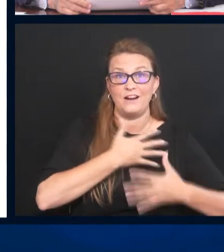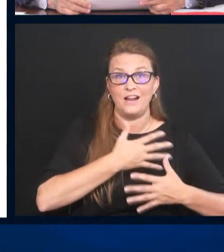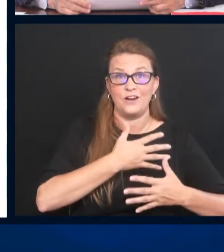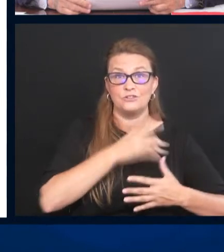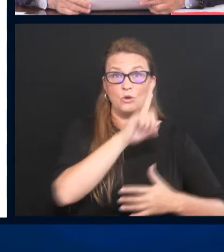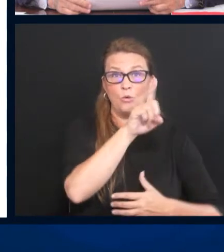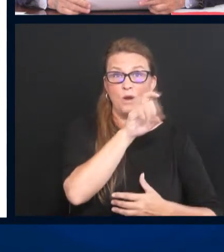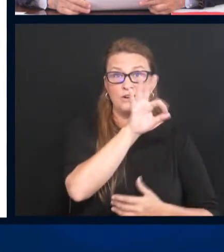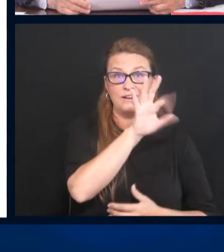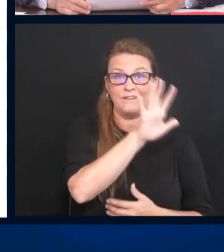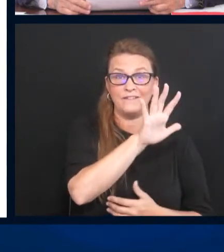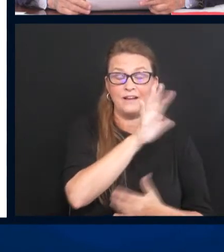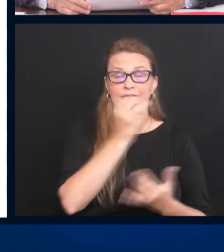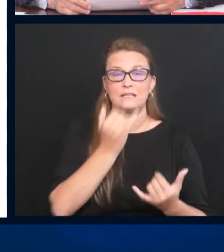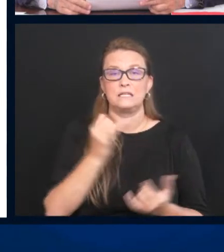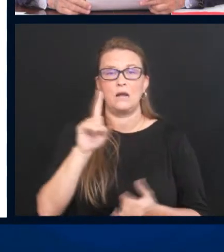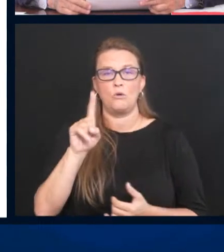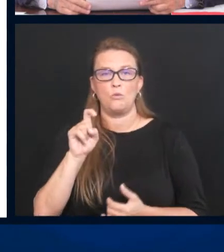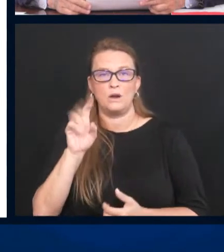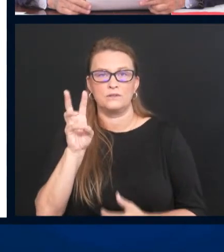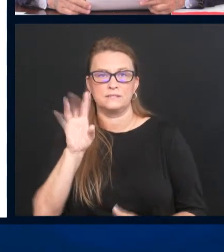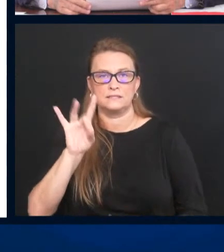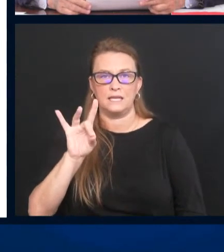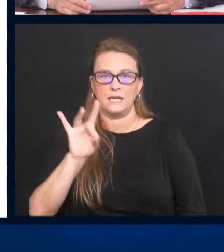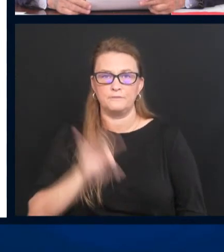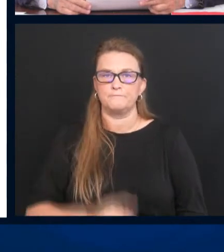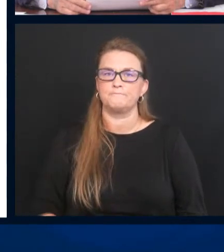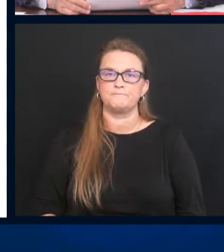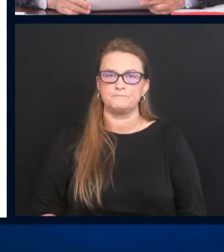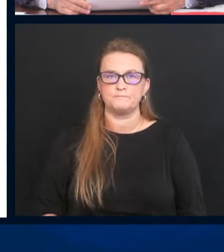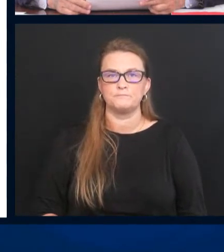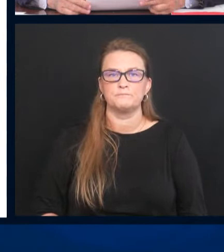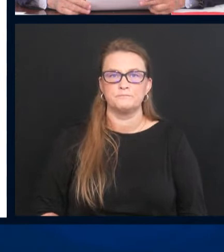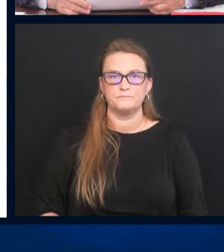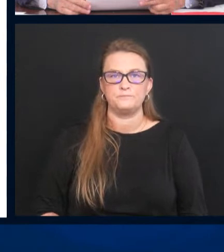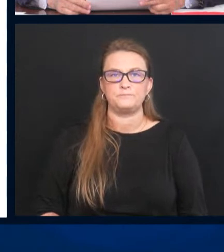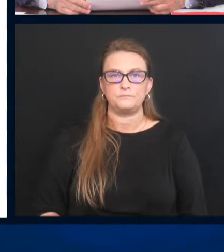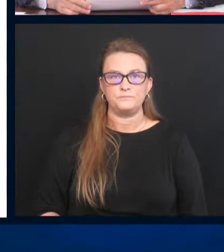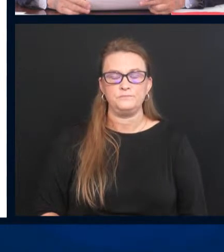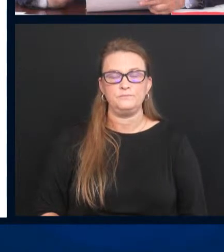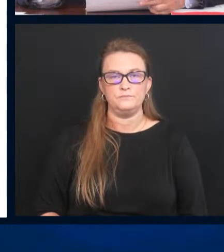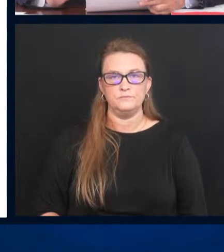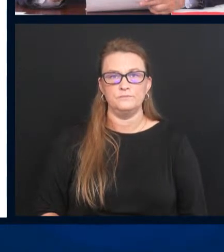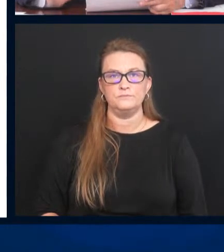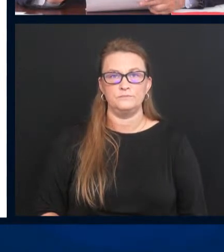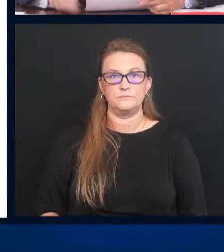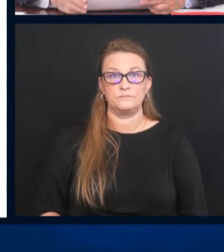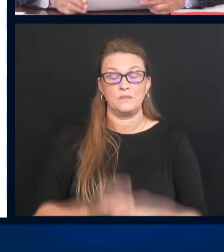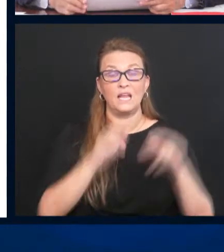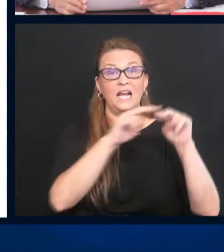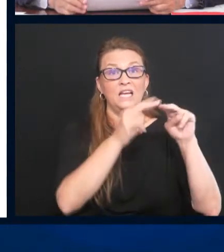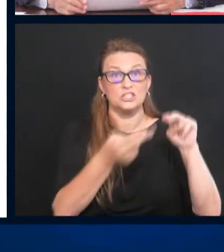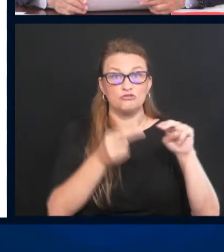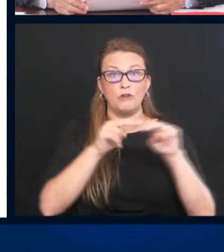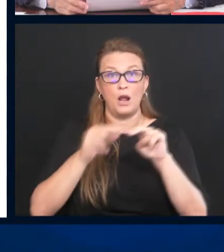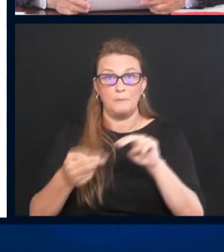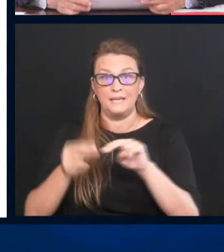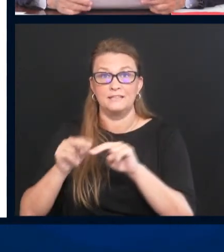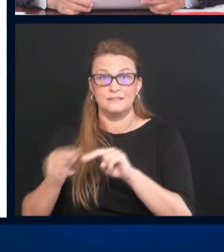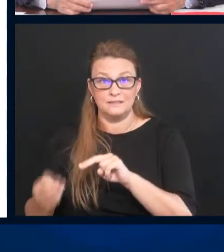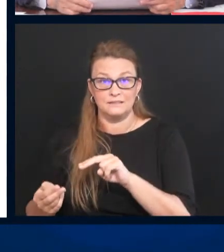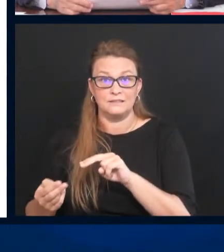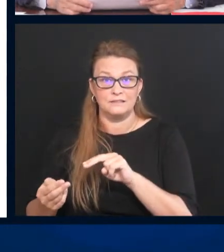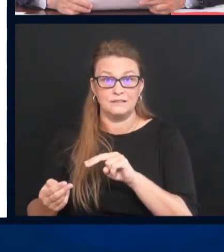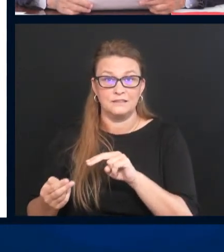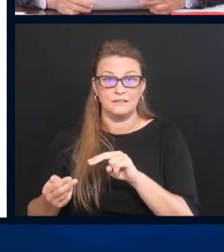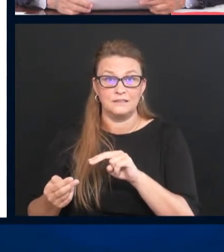of 195, and now we're at 168. You know, we've dropped. We've dropped from